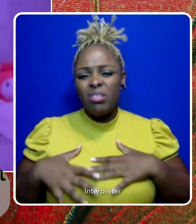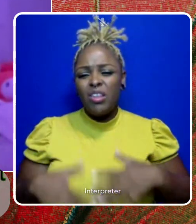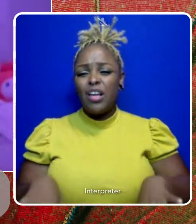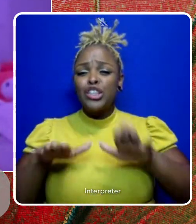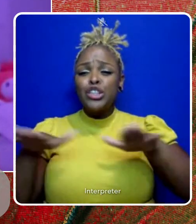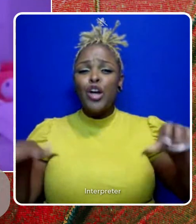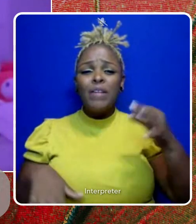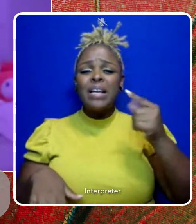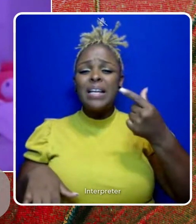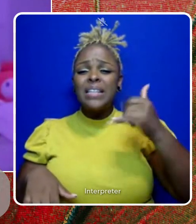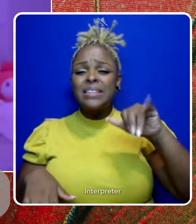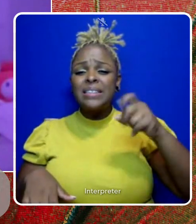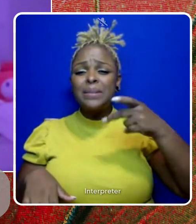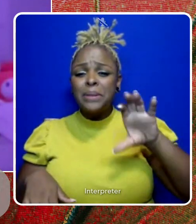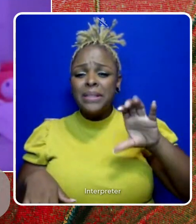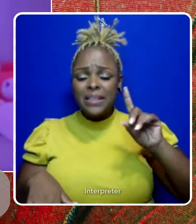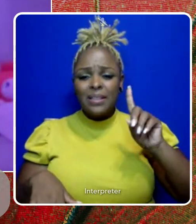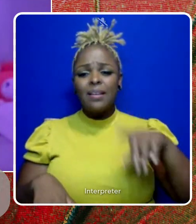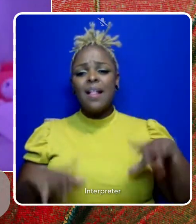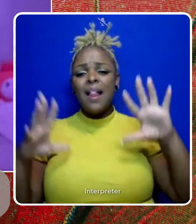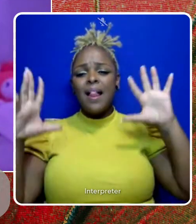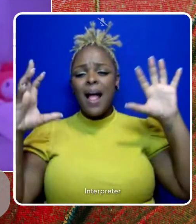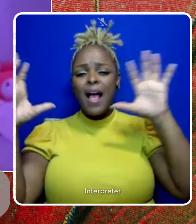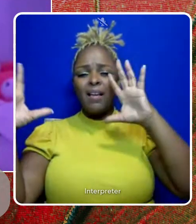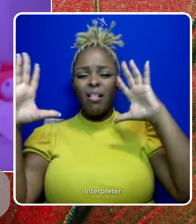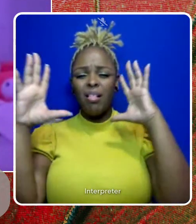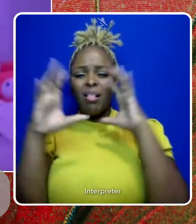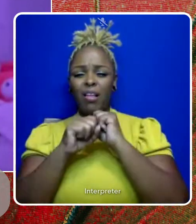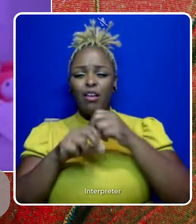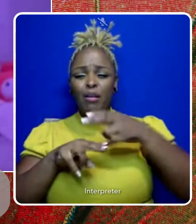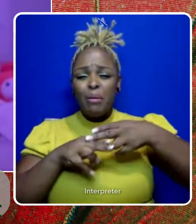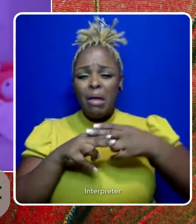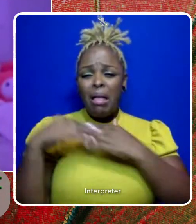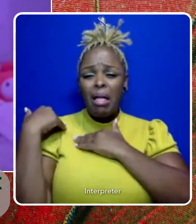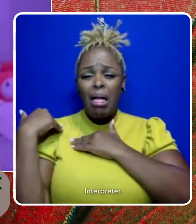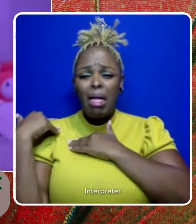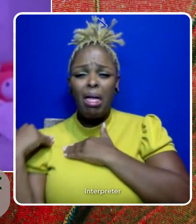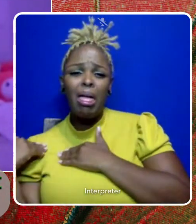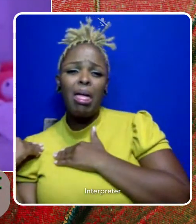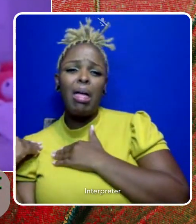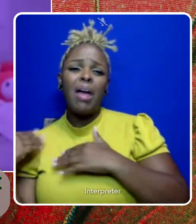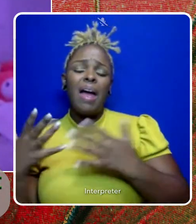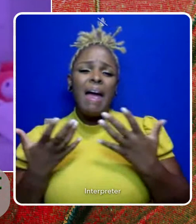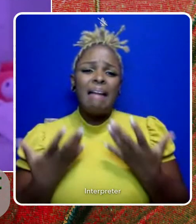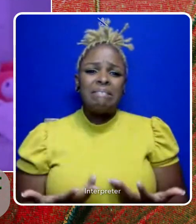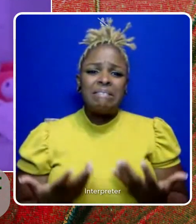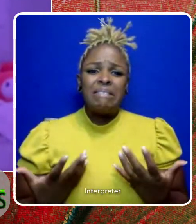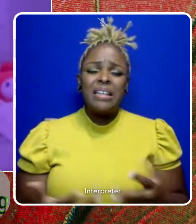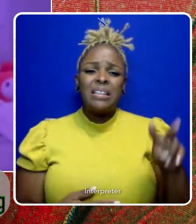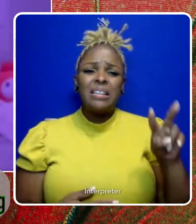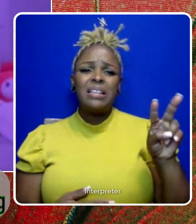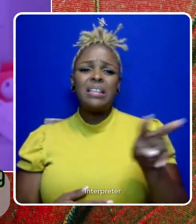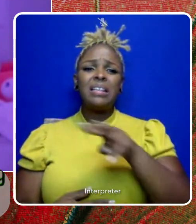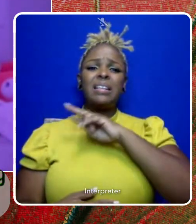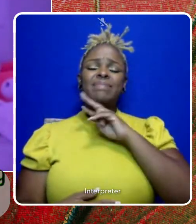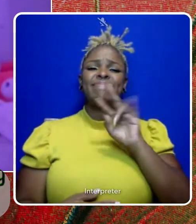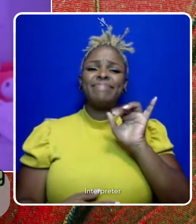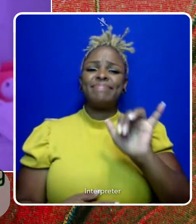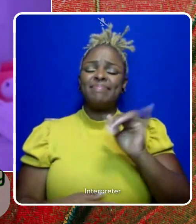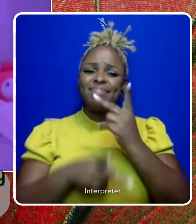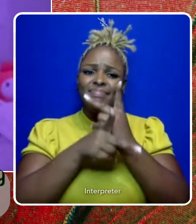the celestial mother, careful of what they sing. The whispered sounds of